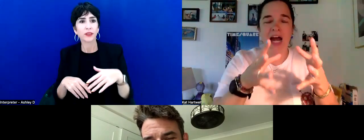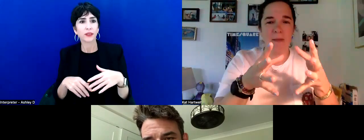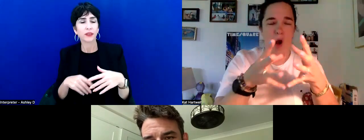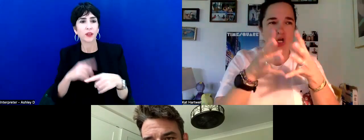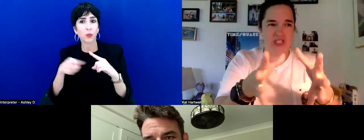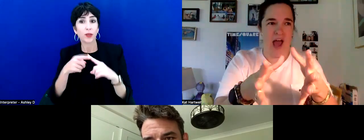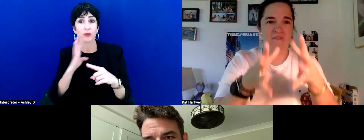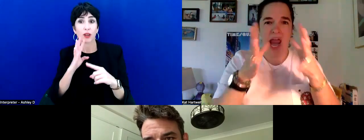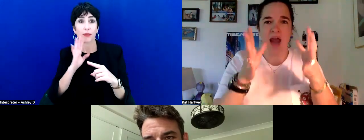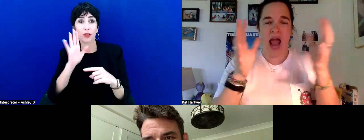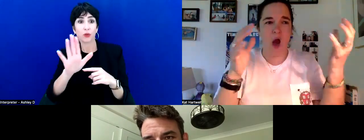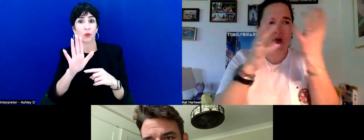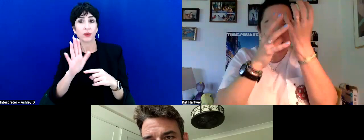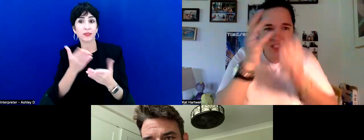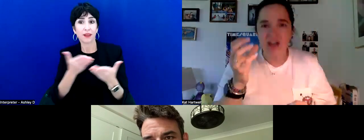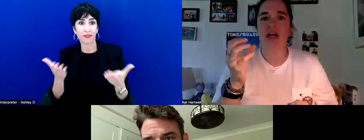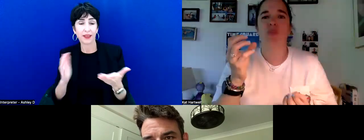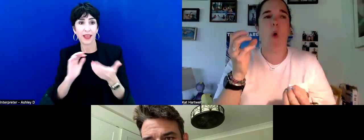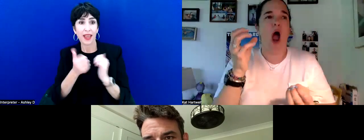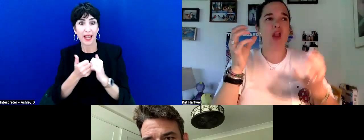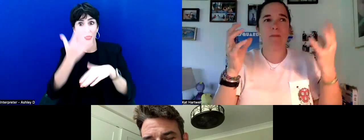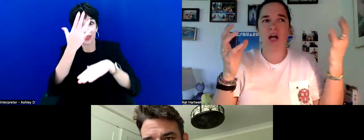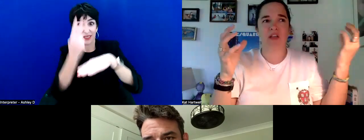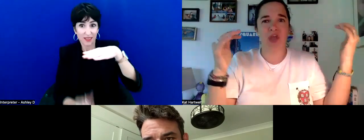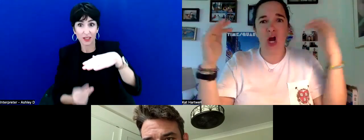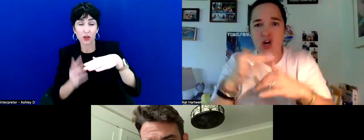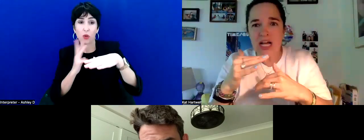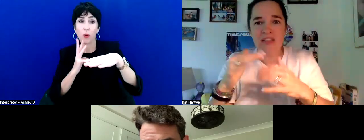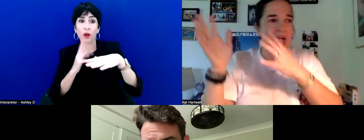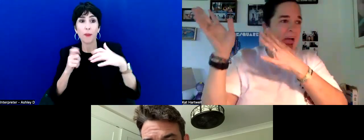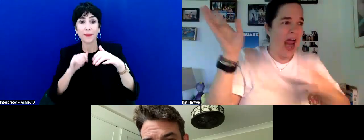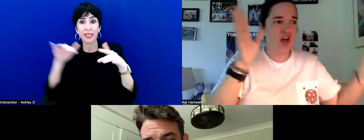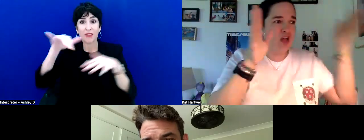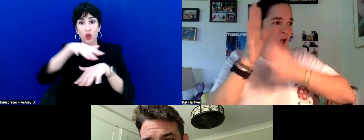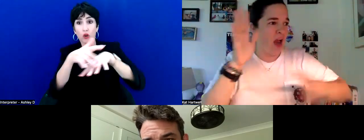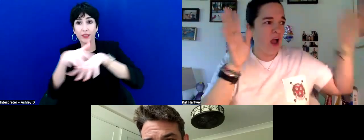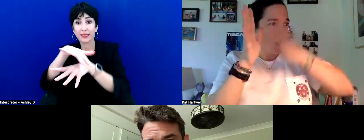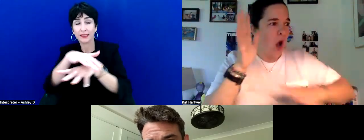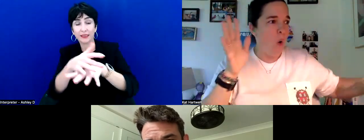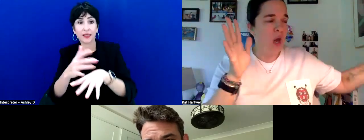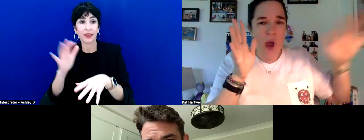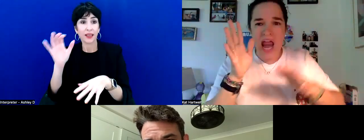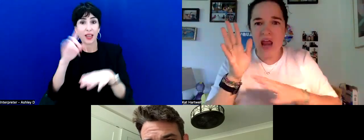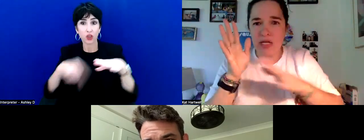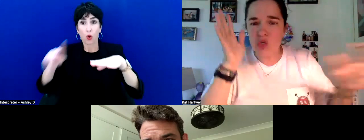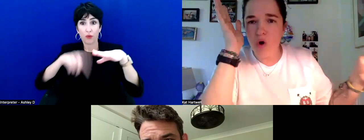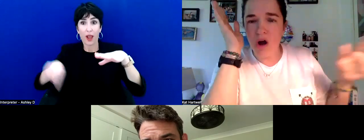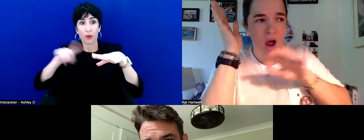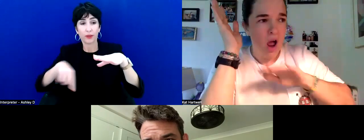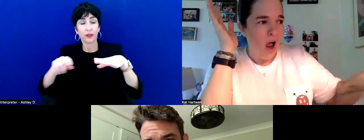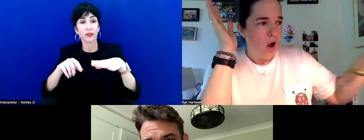you were talking about your stuff and how you got stuck in the water because of the current, and you're like going away